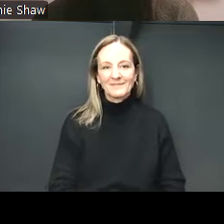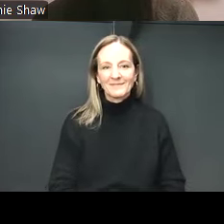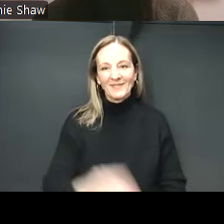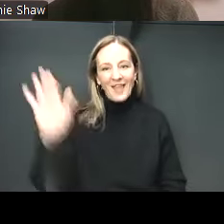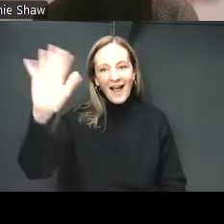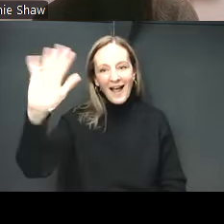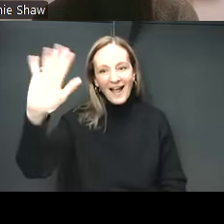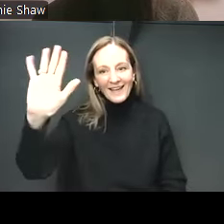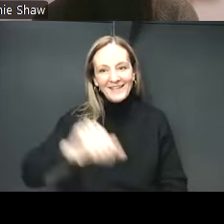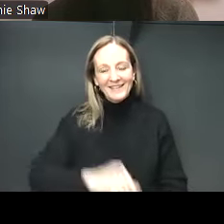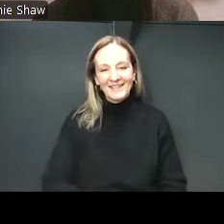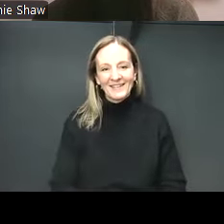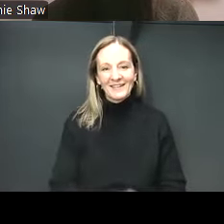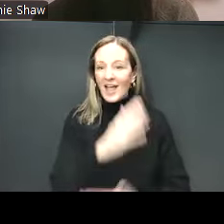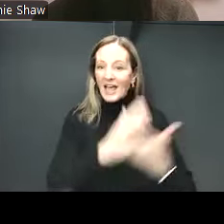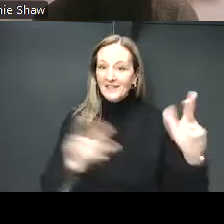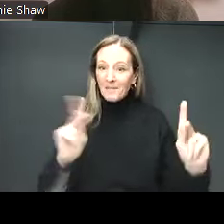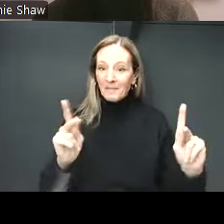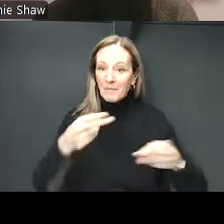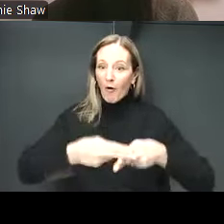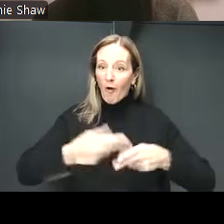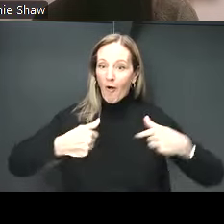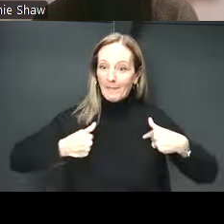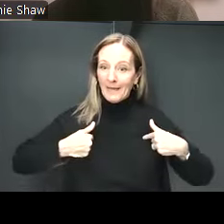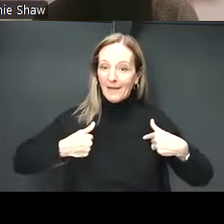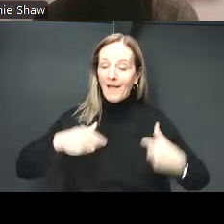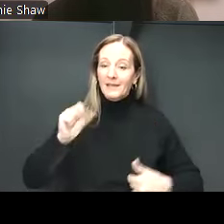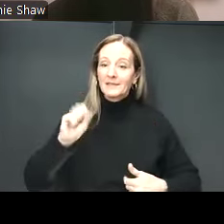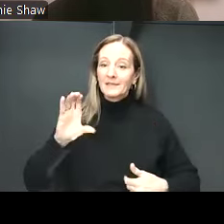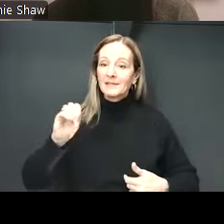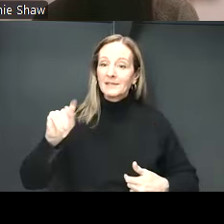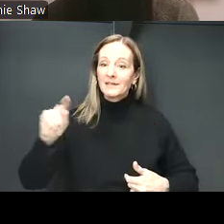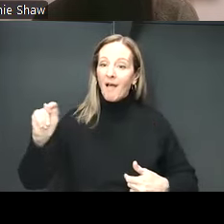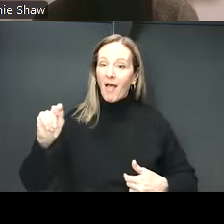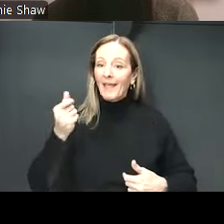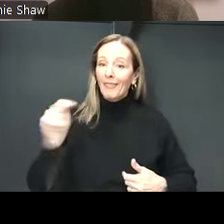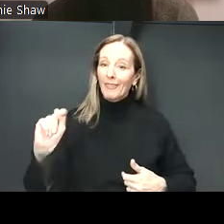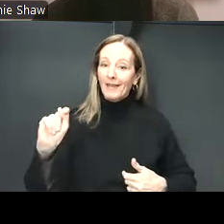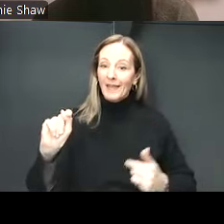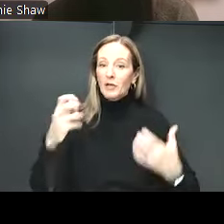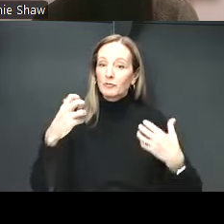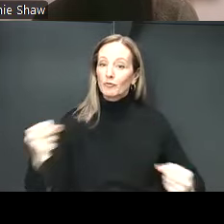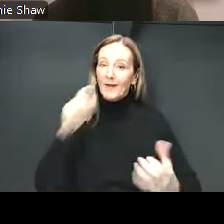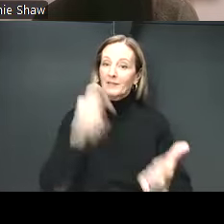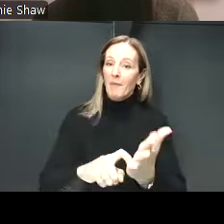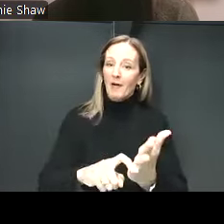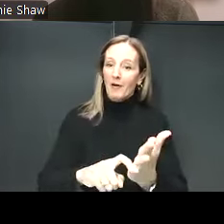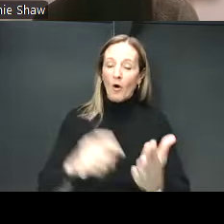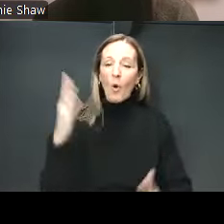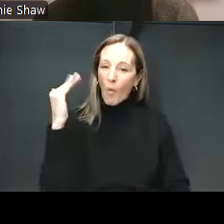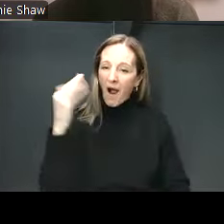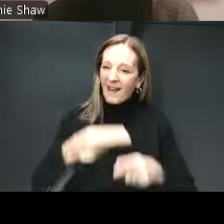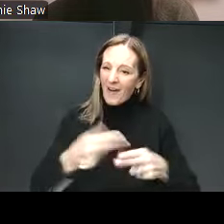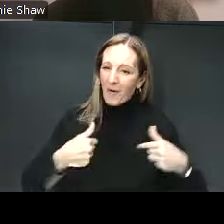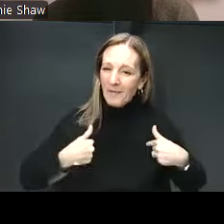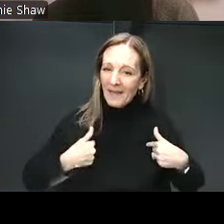Hi there. Some people call me Scott the Strength Spotter because I help people figure out what their strengths are and